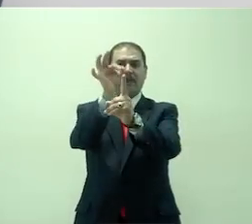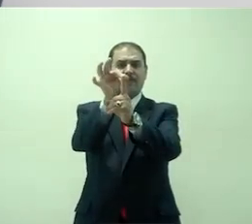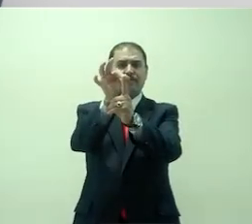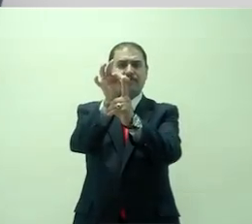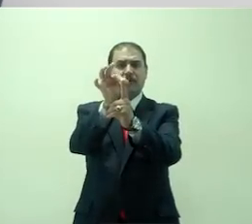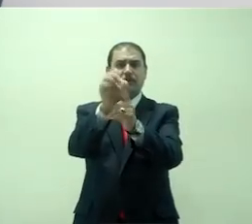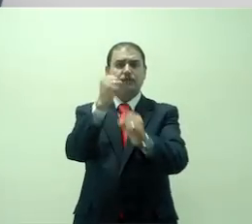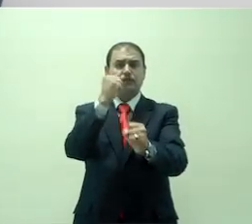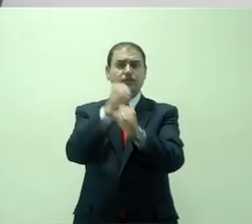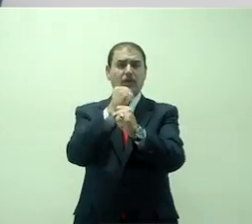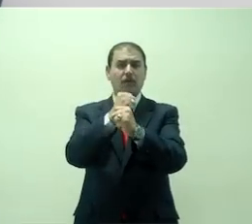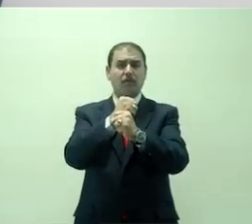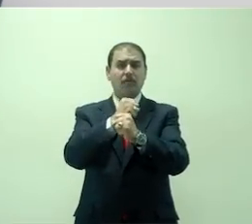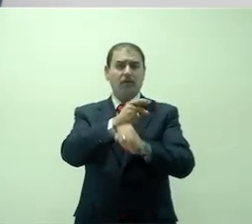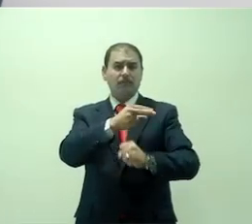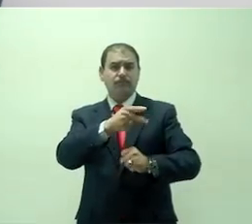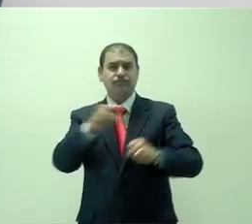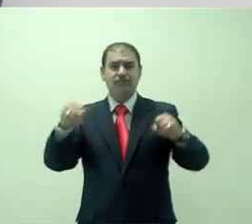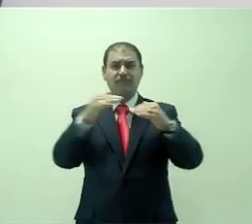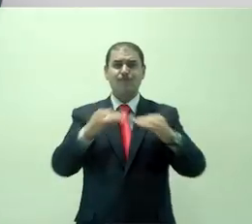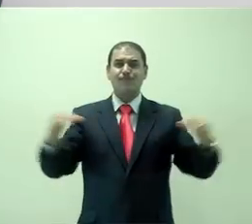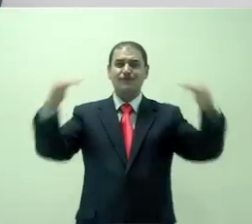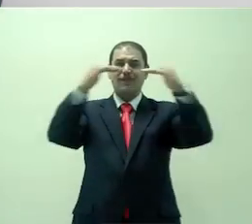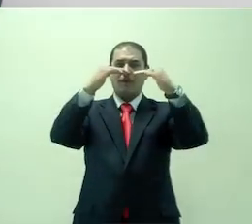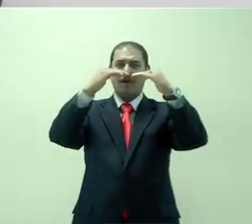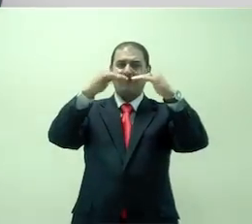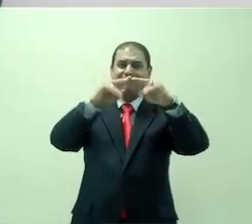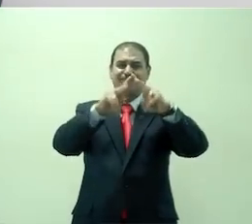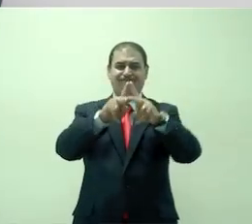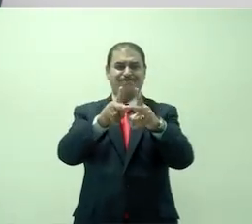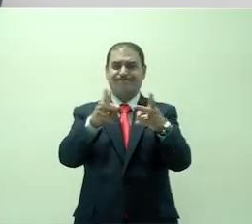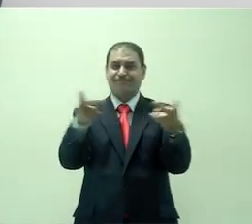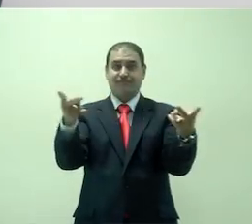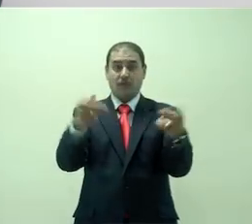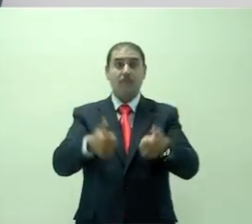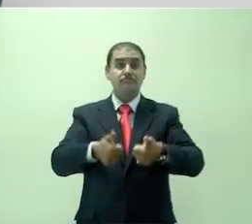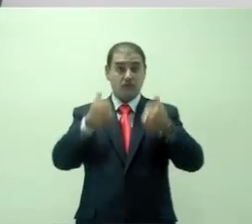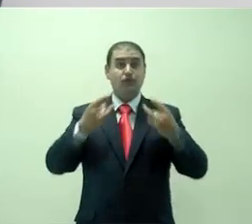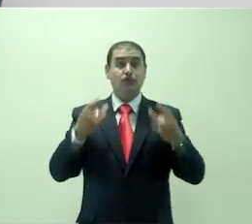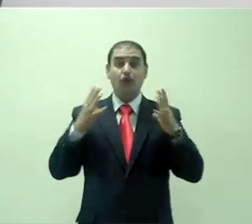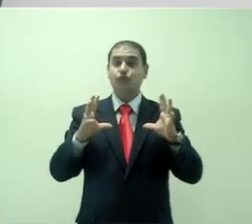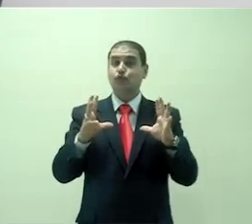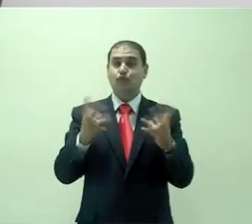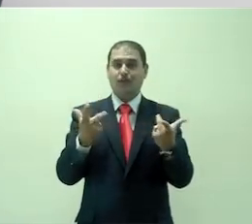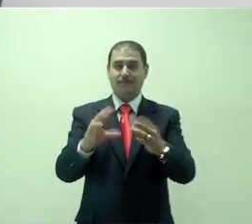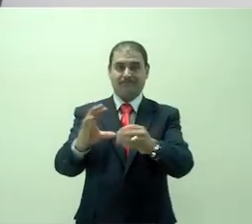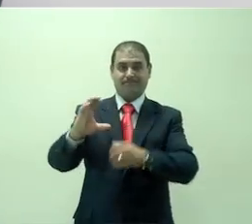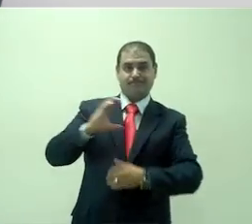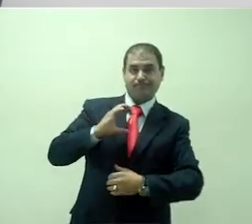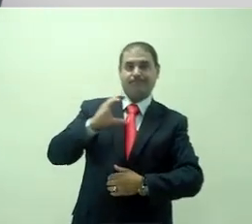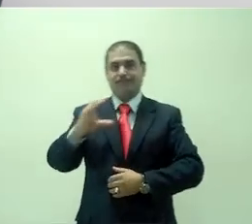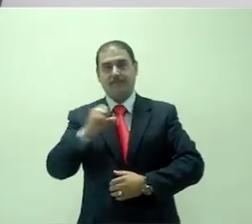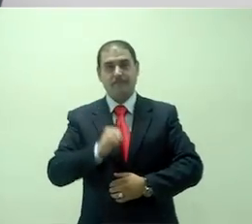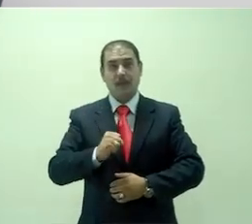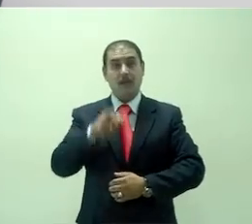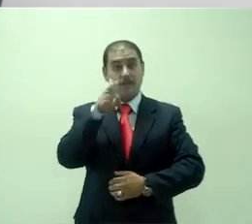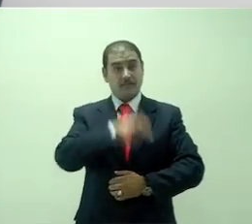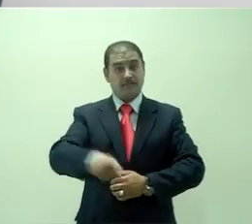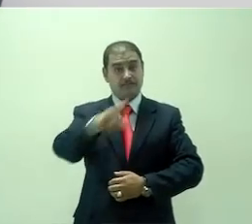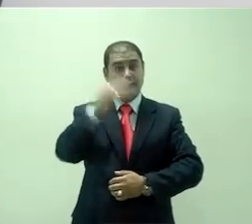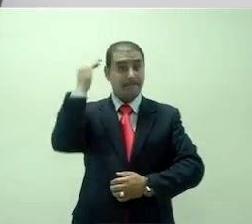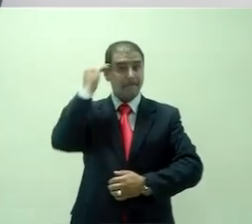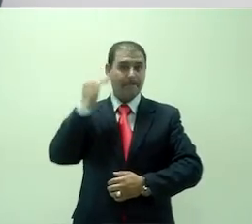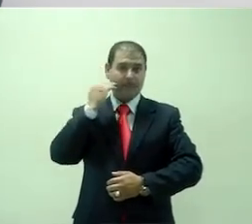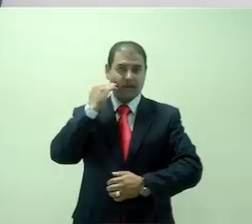far? I'm assuming that the question relates to inequalities relating to people with disabilities. So I want to speak in